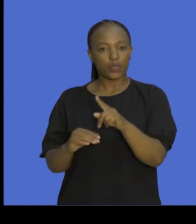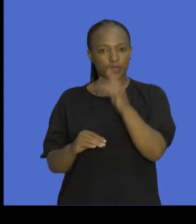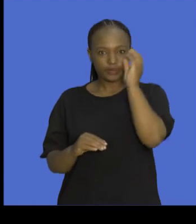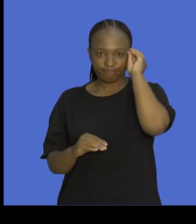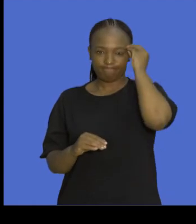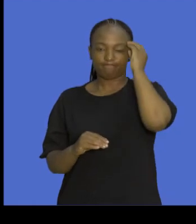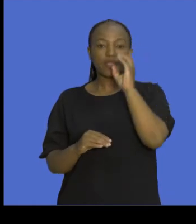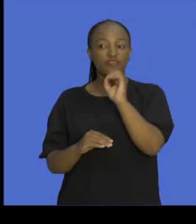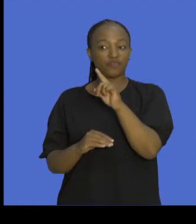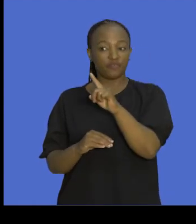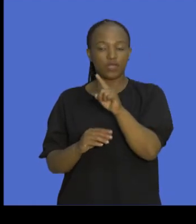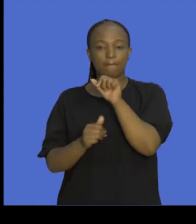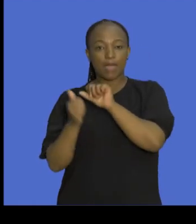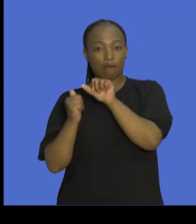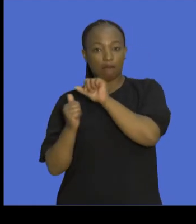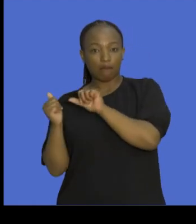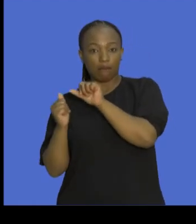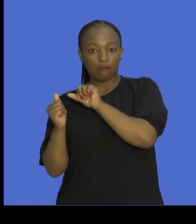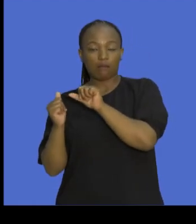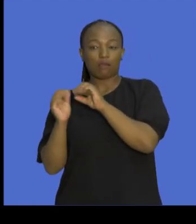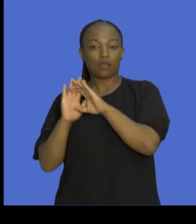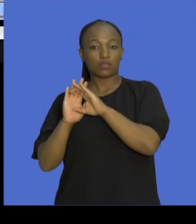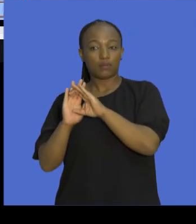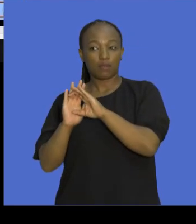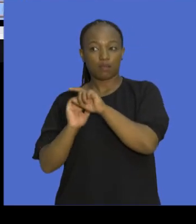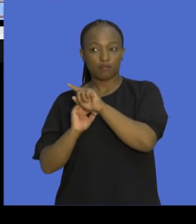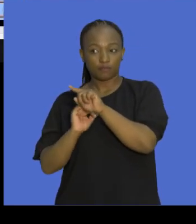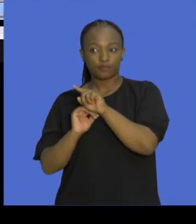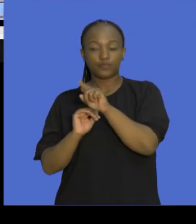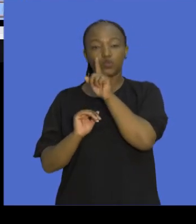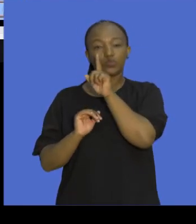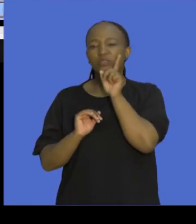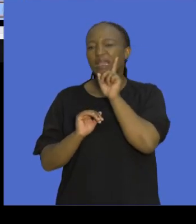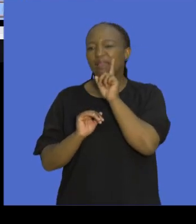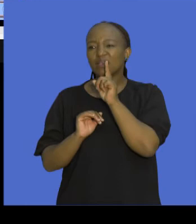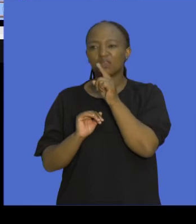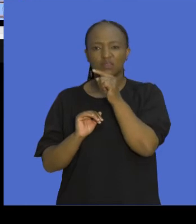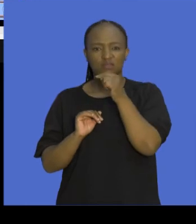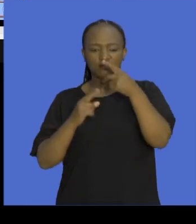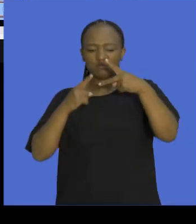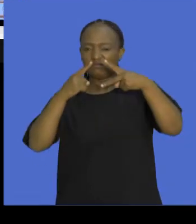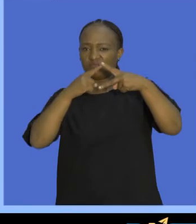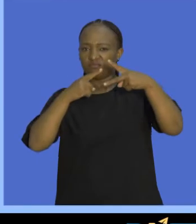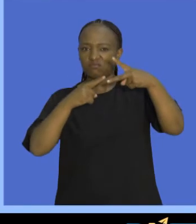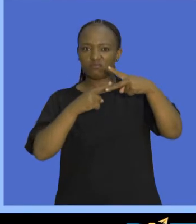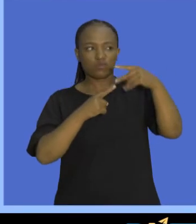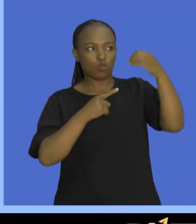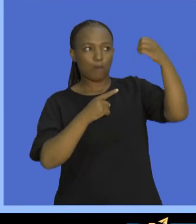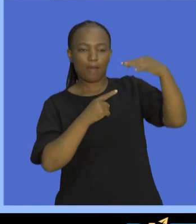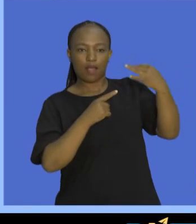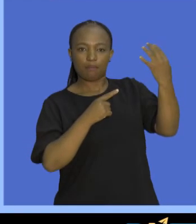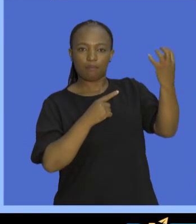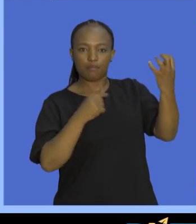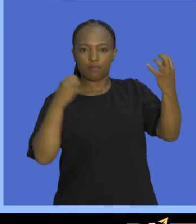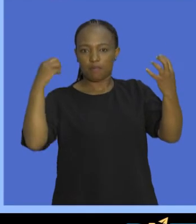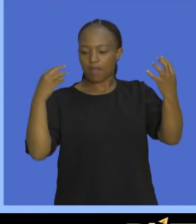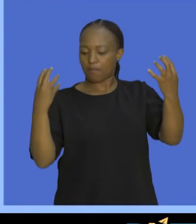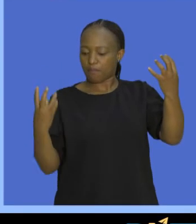go back to that circuit and actually verify the resistance of each one of those, okay, you'd realize